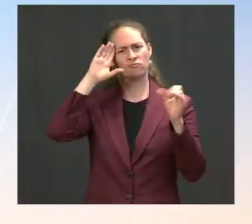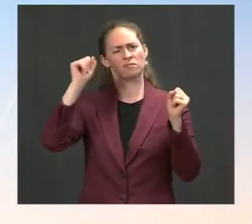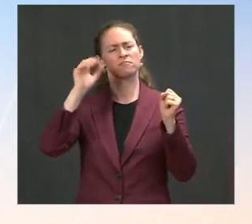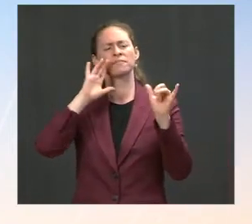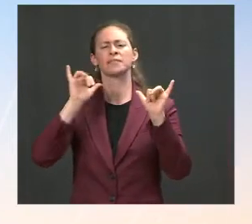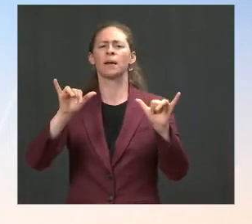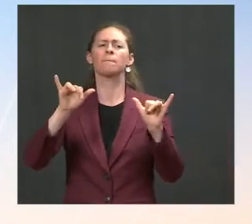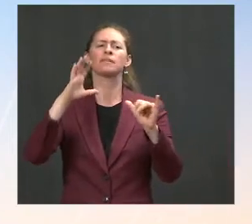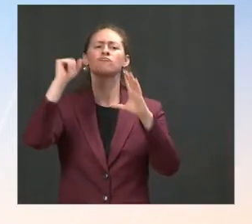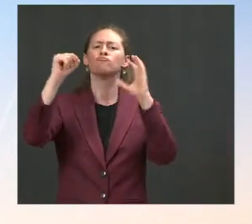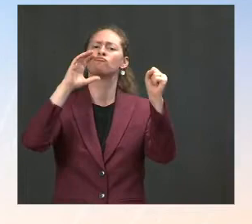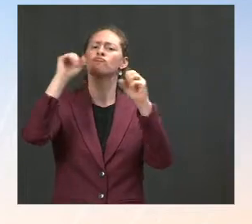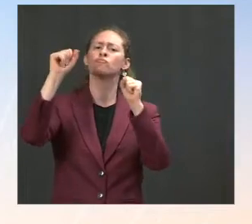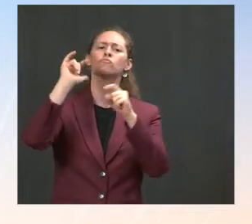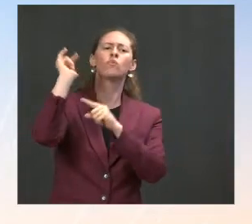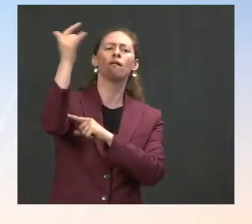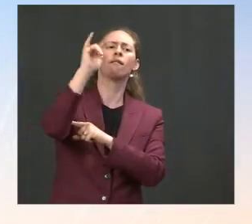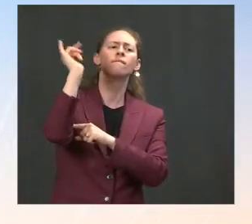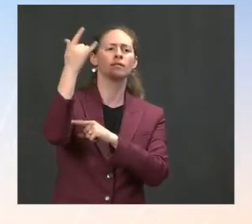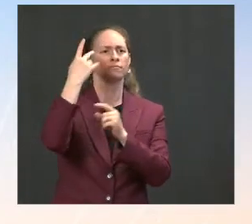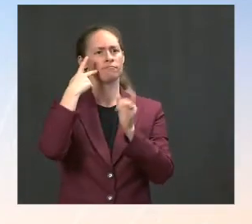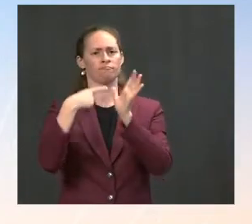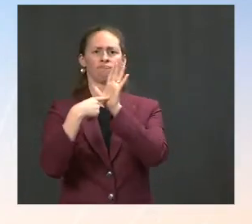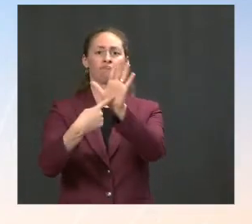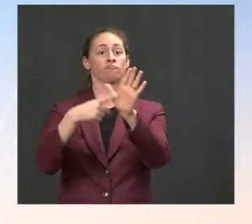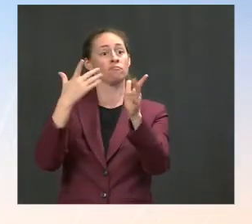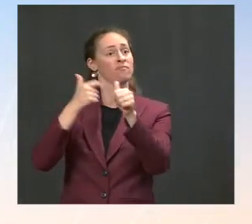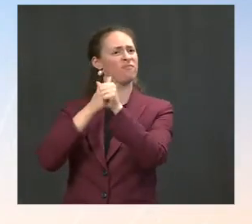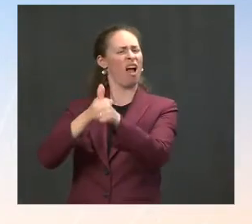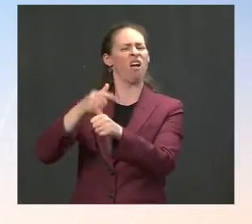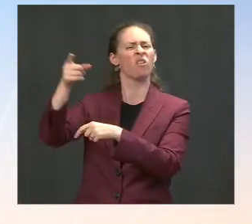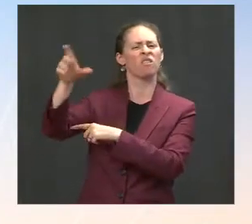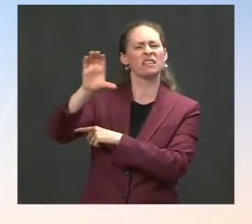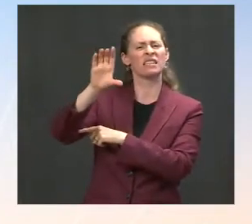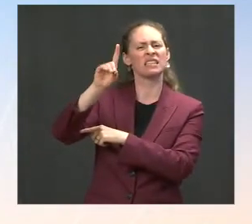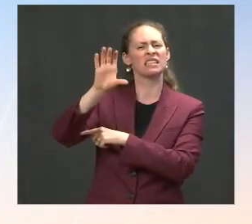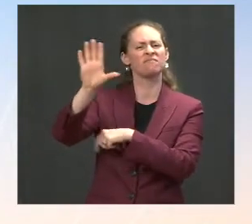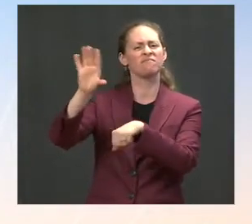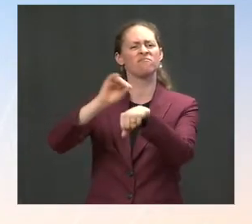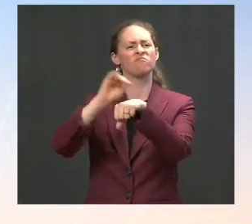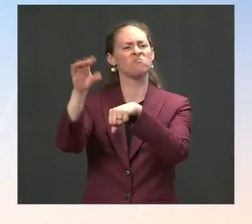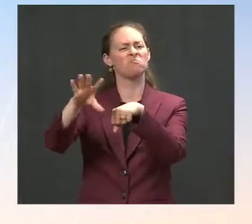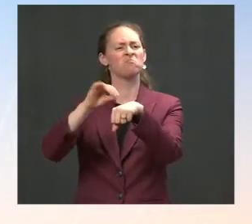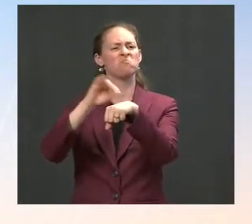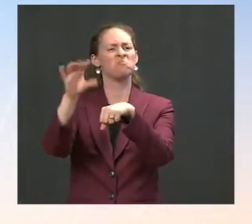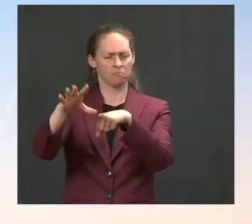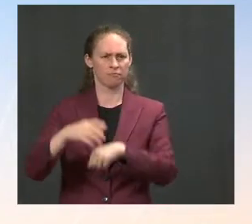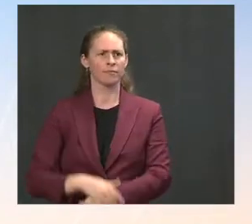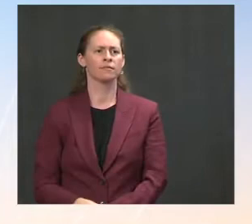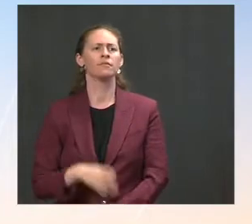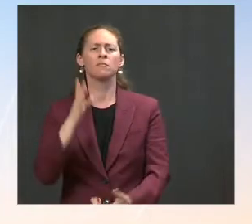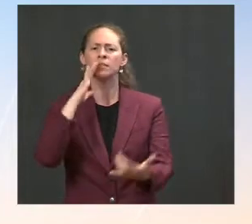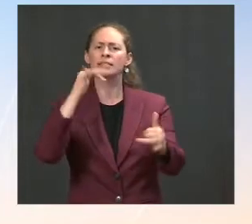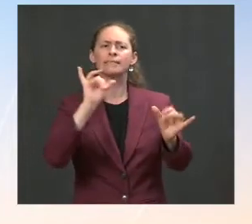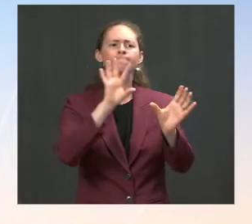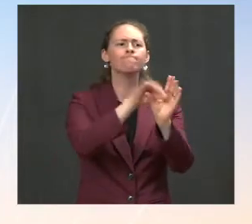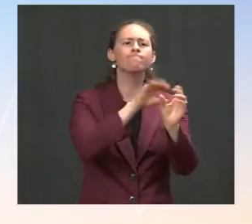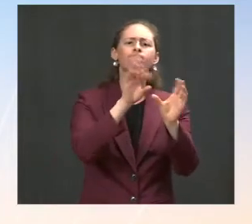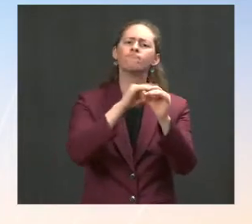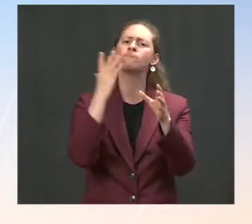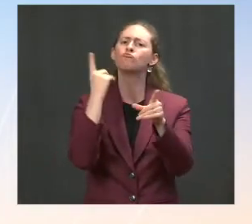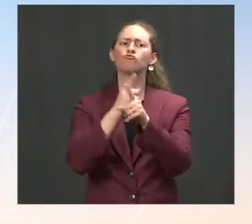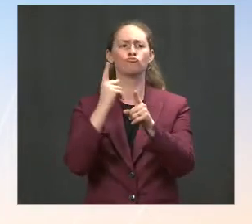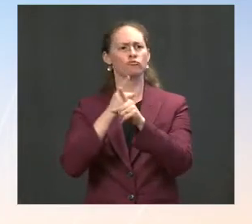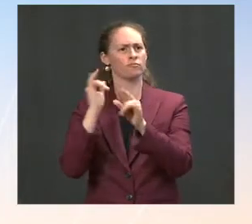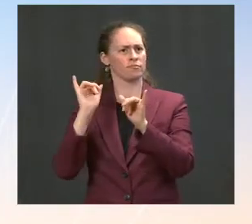model in following those guidelines and also engaging with the public in a manner that, one, is his role as President of the